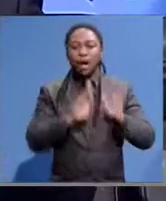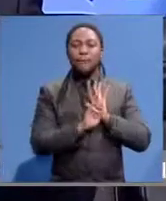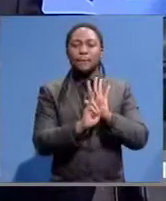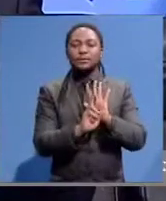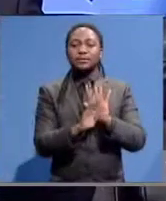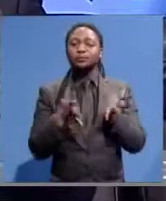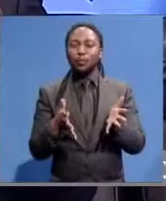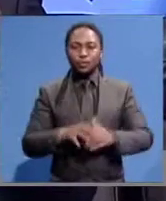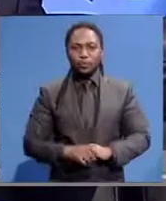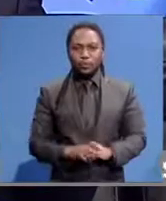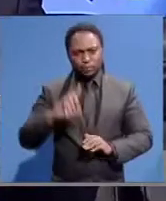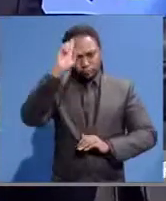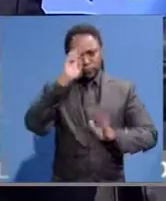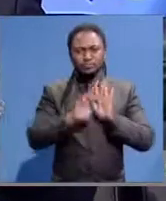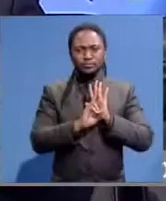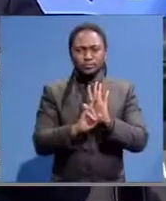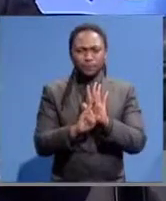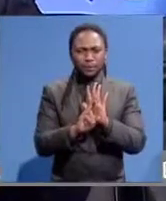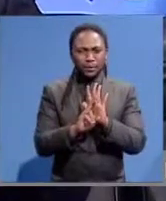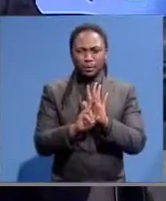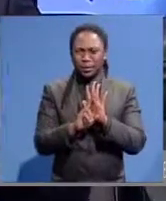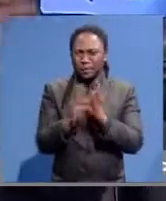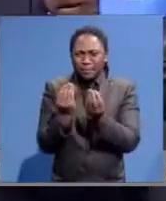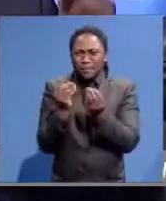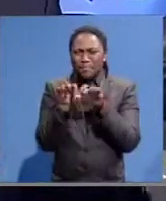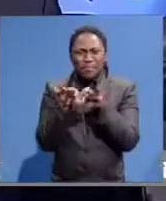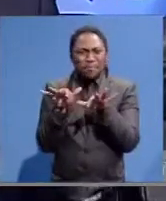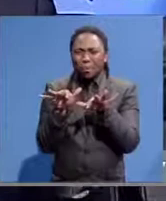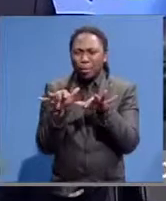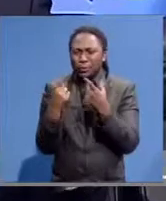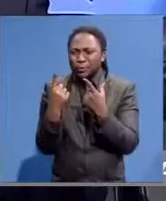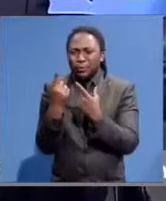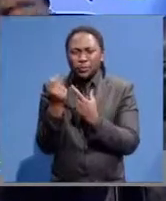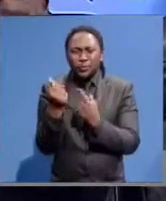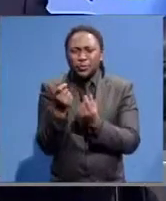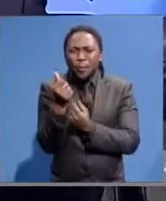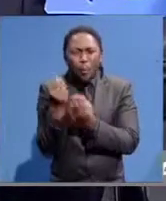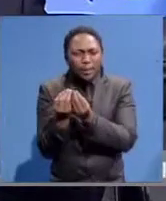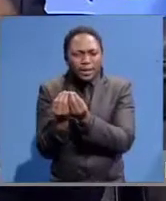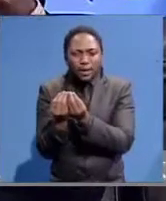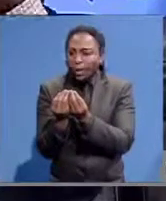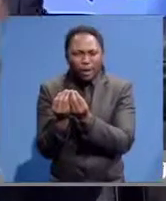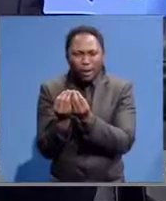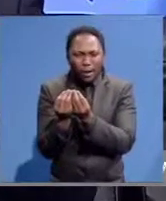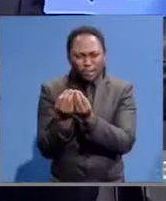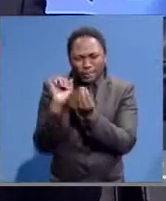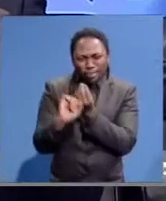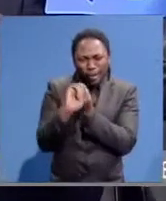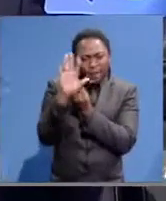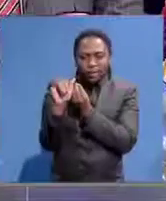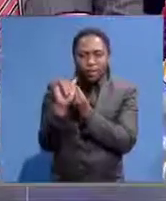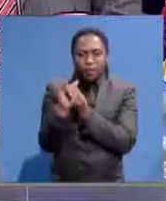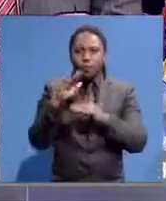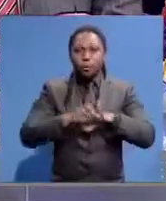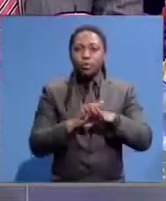doesn't represent a small person who wants to do small things. It's about South Africans wanting to do great things. So in 2 years,